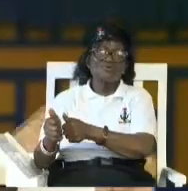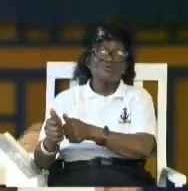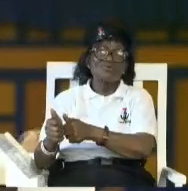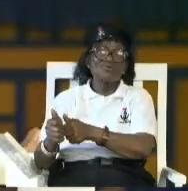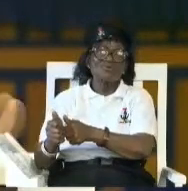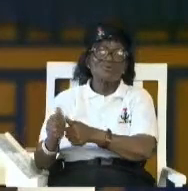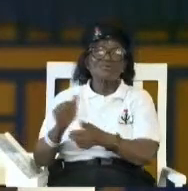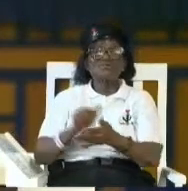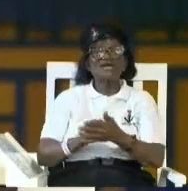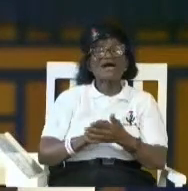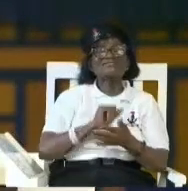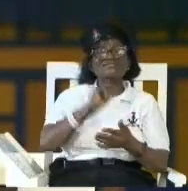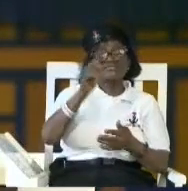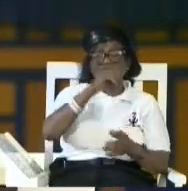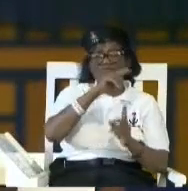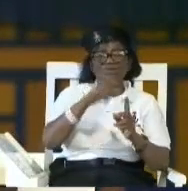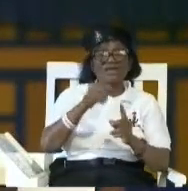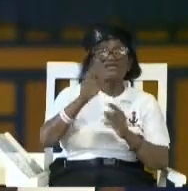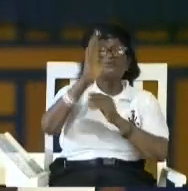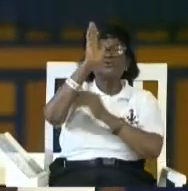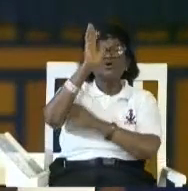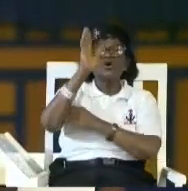That's when God says,